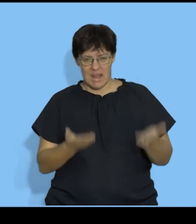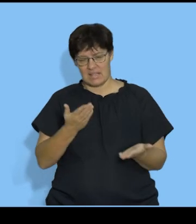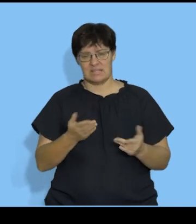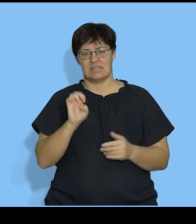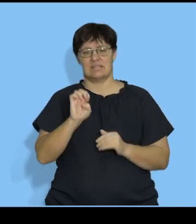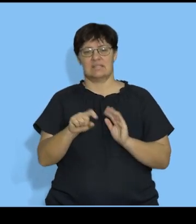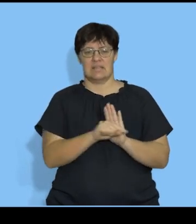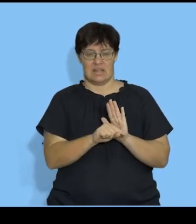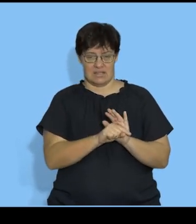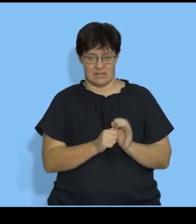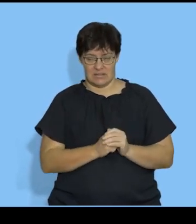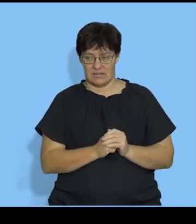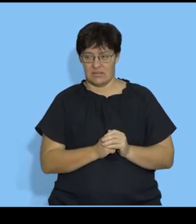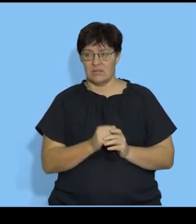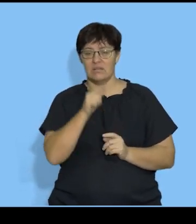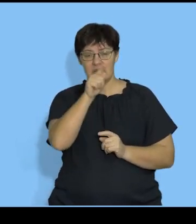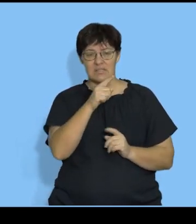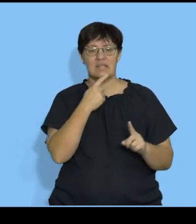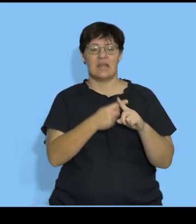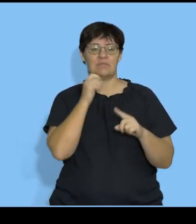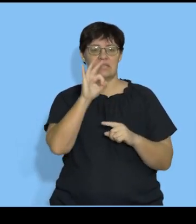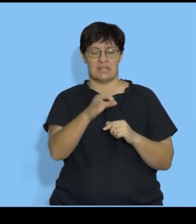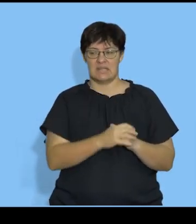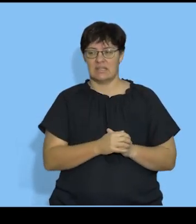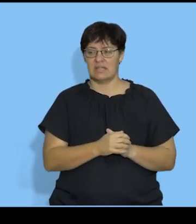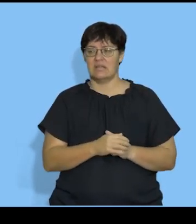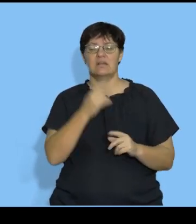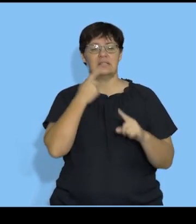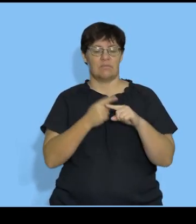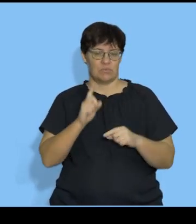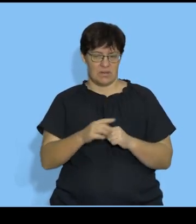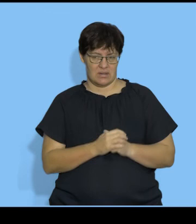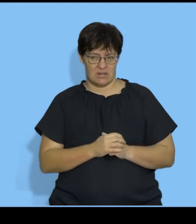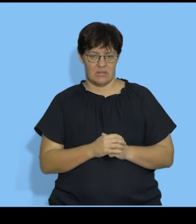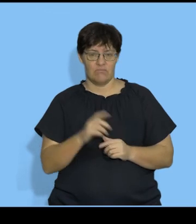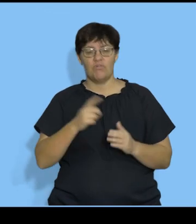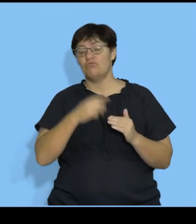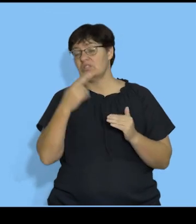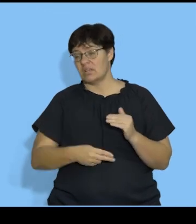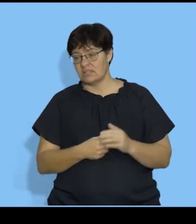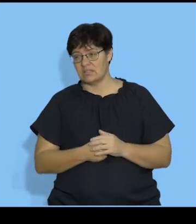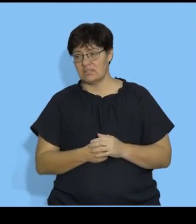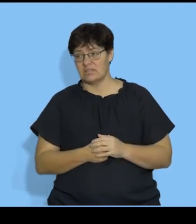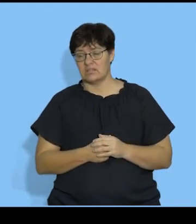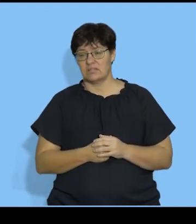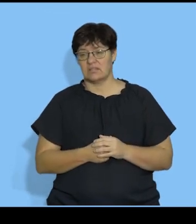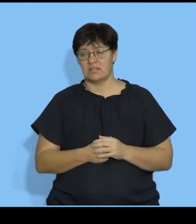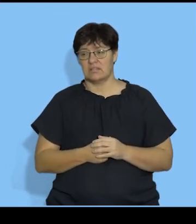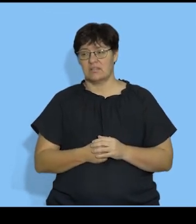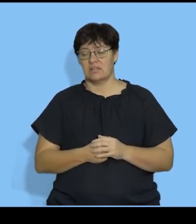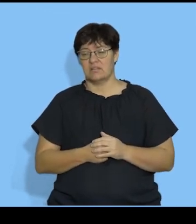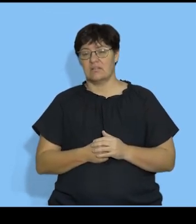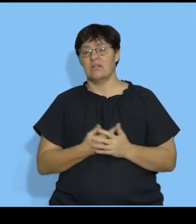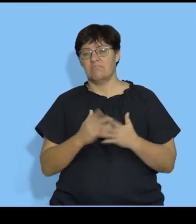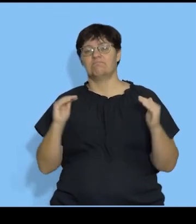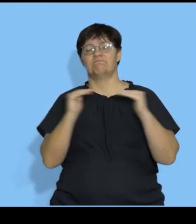can multiply this by 3 and this one by 1. So as a result, we'll have the equal number